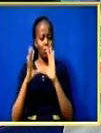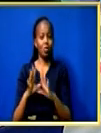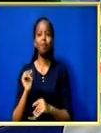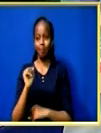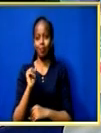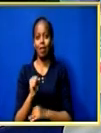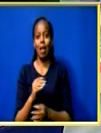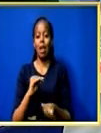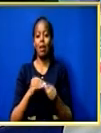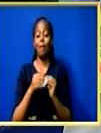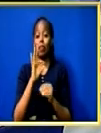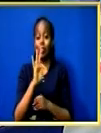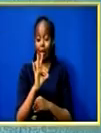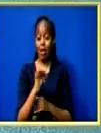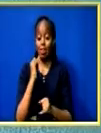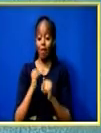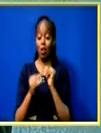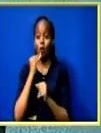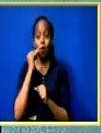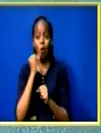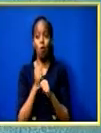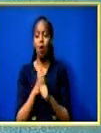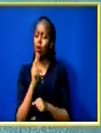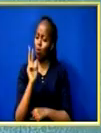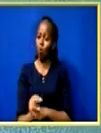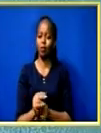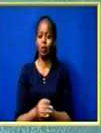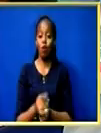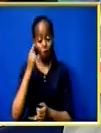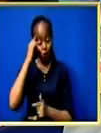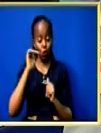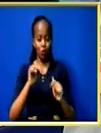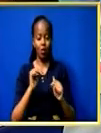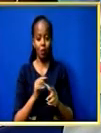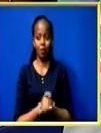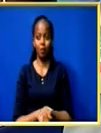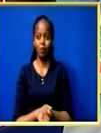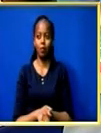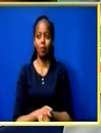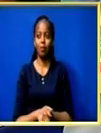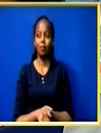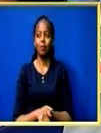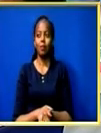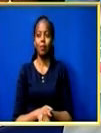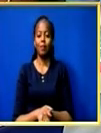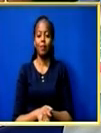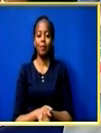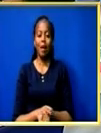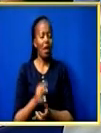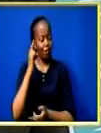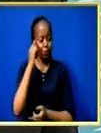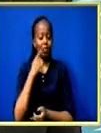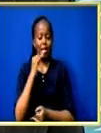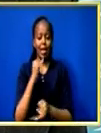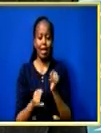the final. This is number 3 and the final assignment. Not the final, just for today. Yes, I said of the day. Yeah, okay. Yes. I thought you were saying the